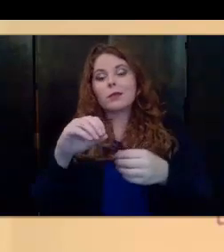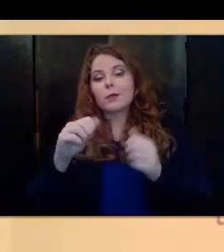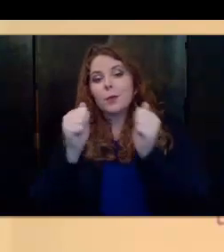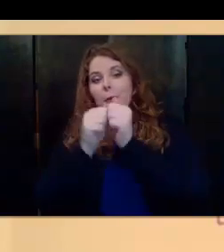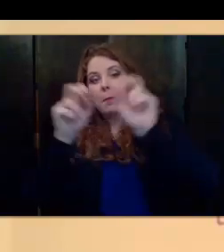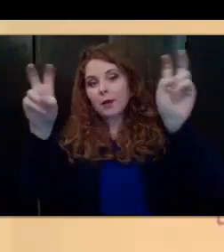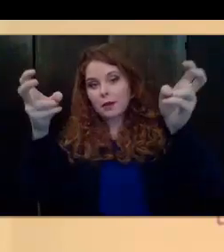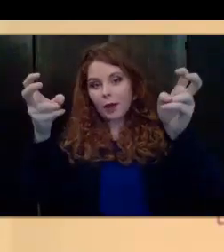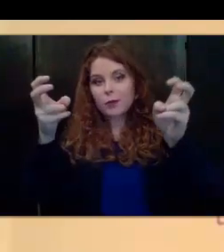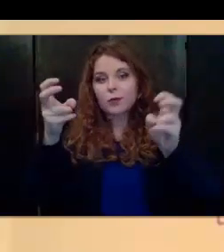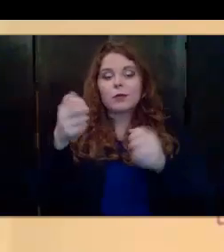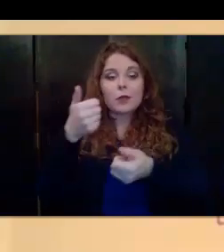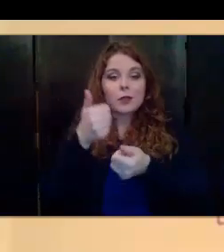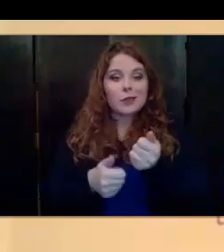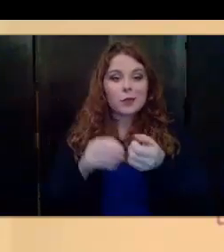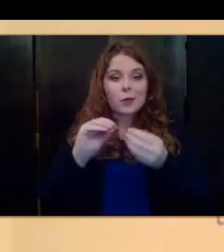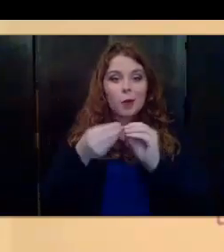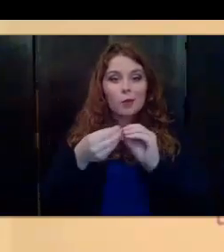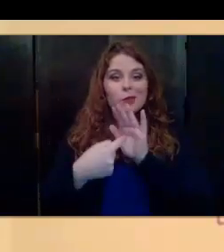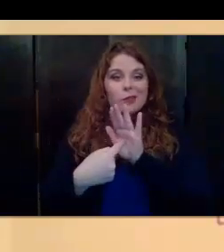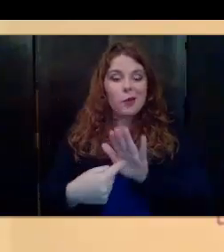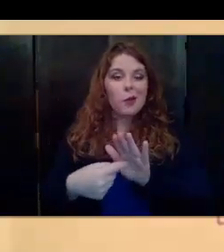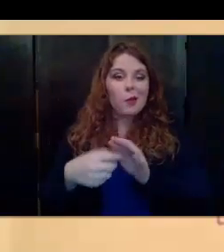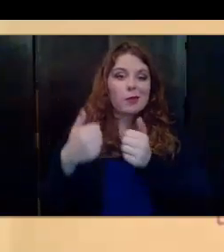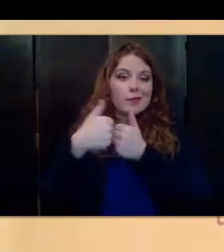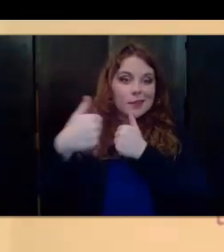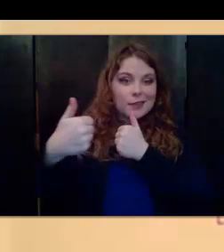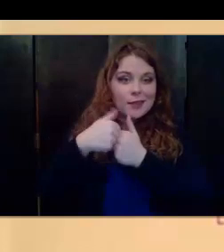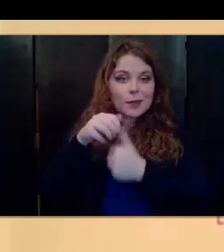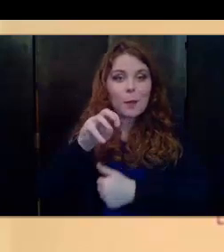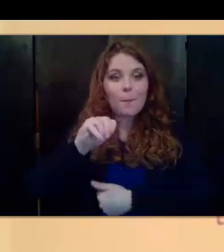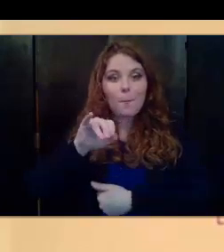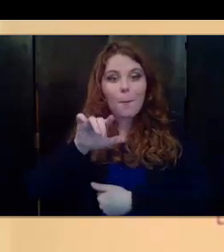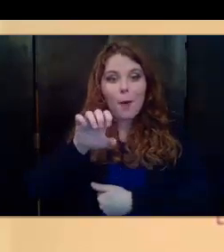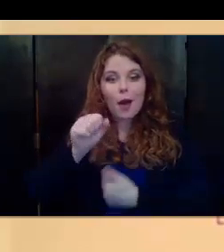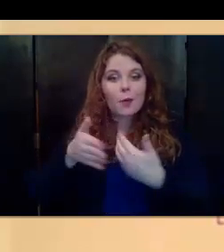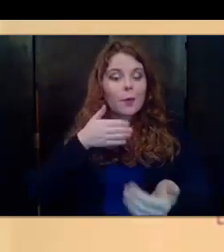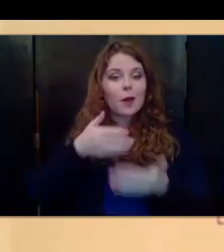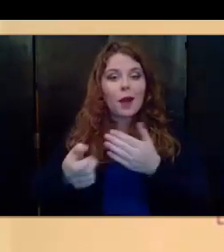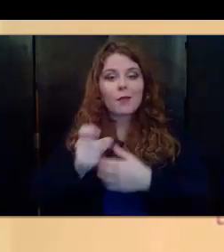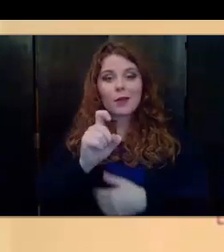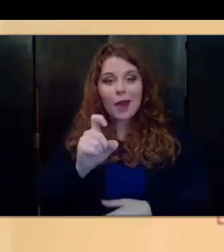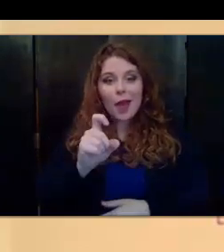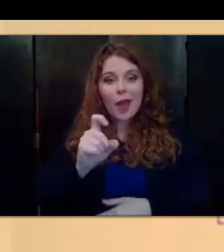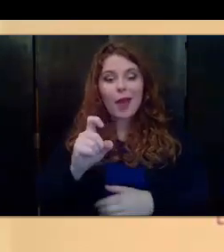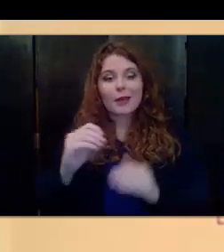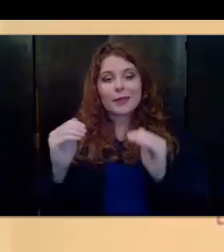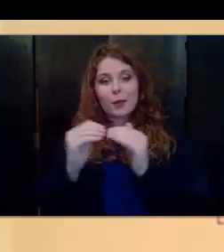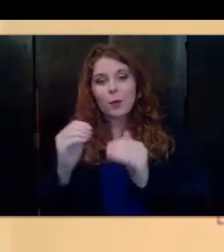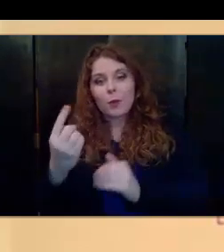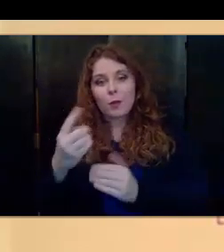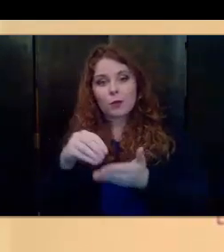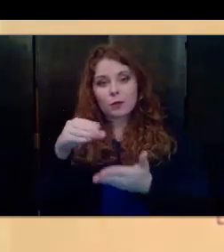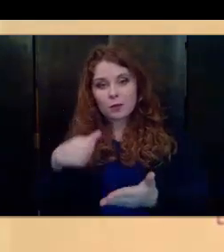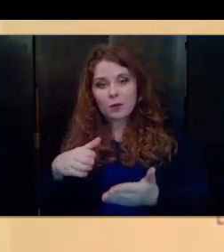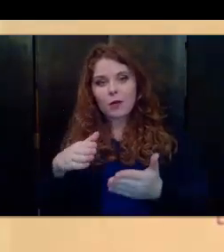have that each of these numbers represent the distance in miles, and that any X that I put on my line plot would represent one student.